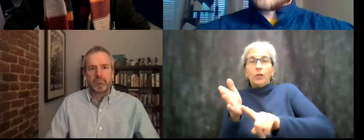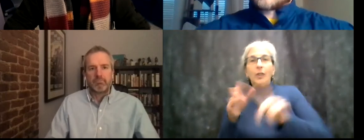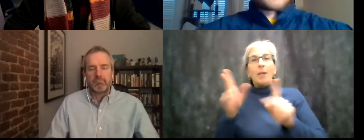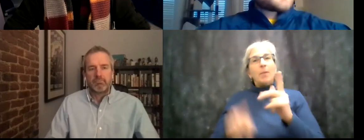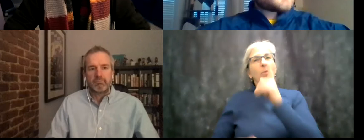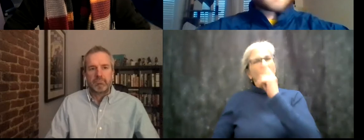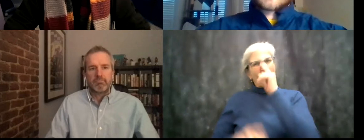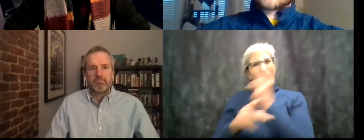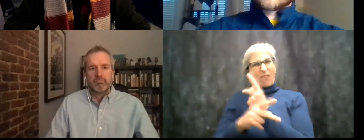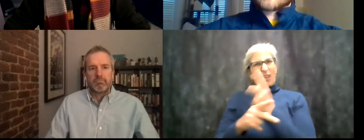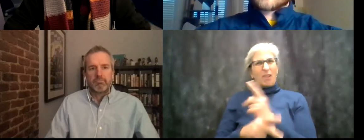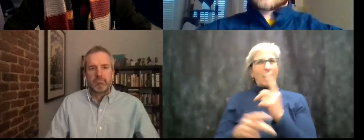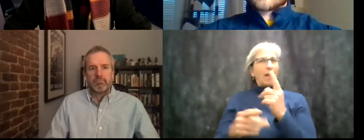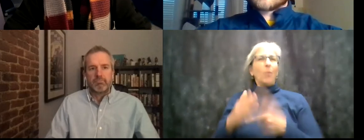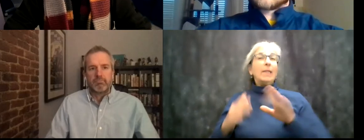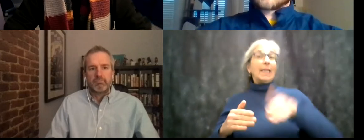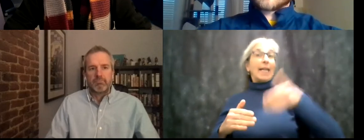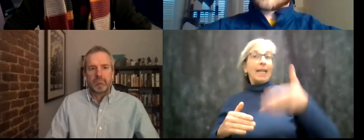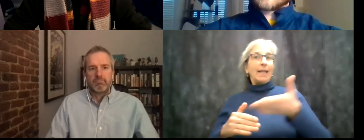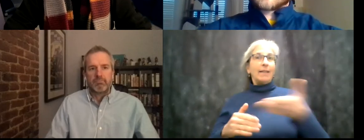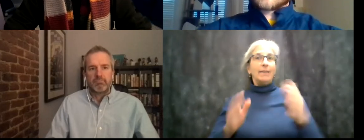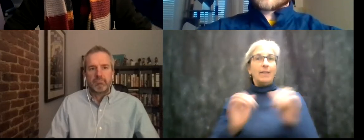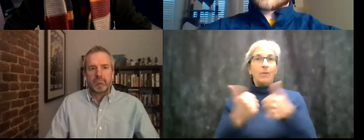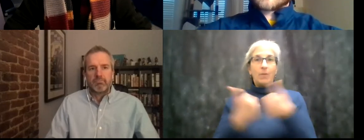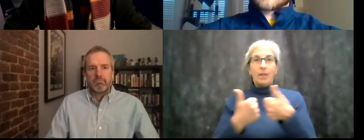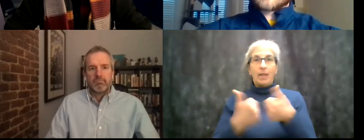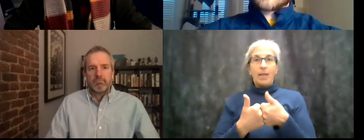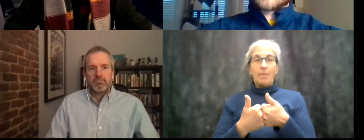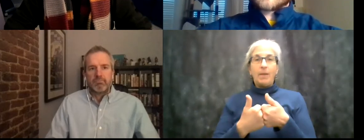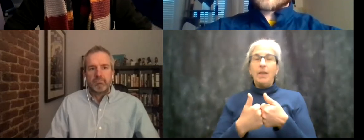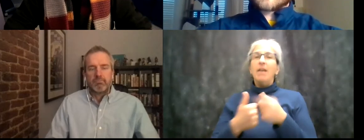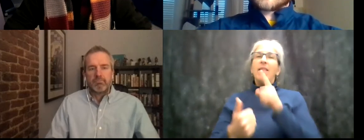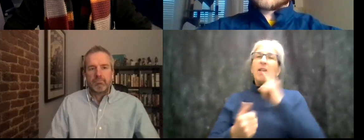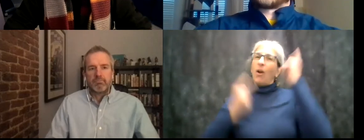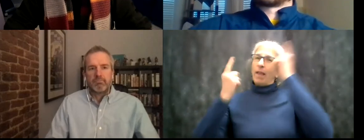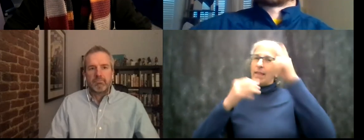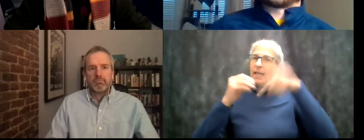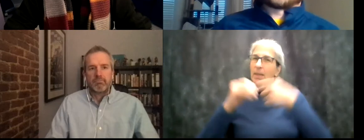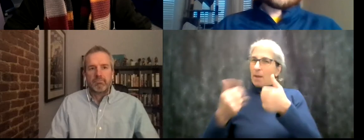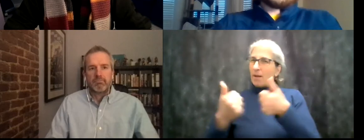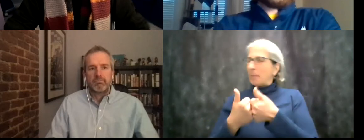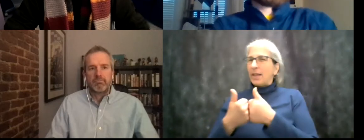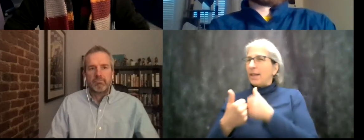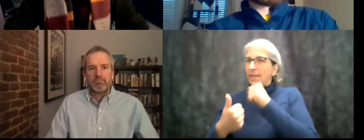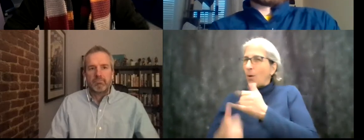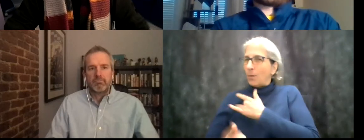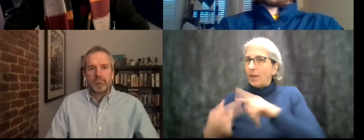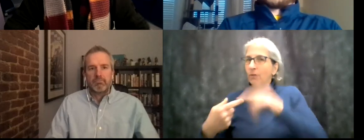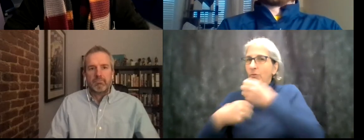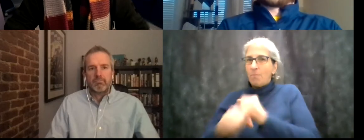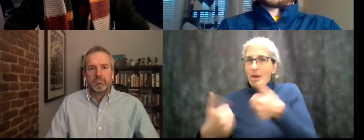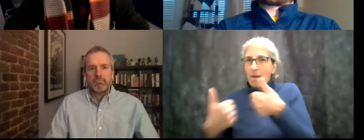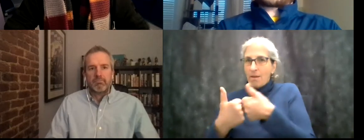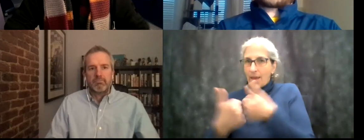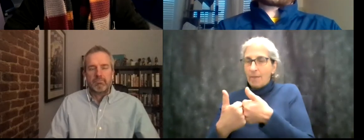gaming is going next, and doing it more thinking about games than actually making games. So there's a little